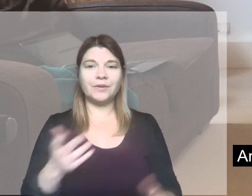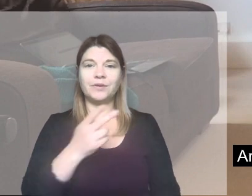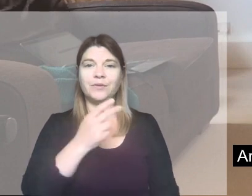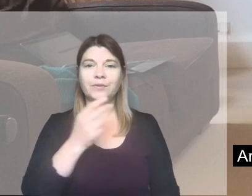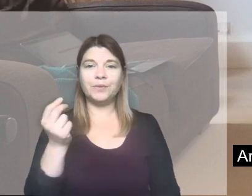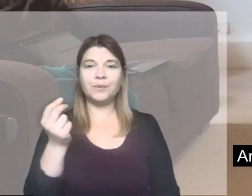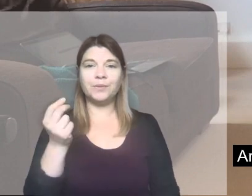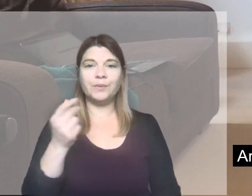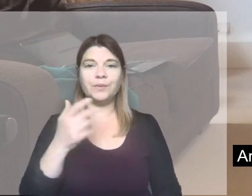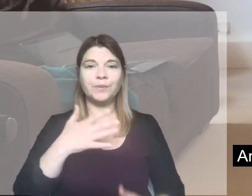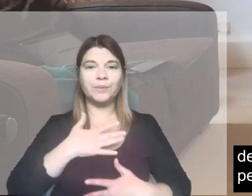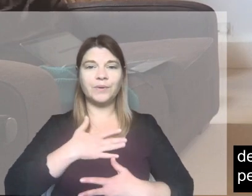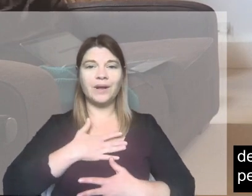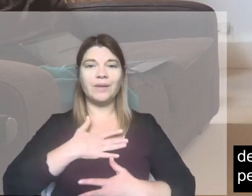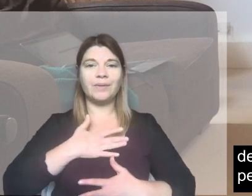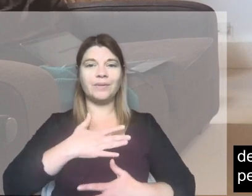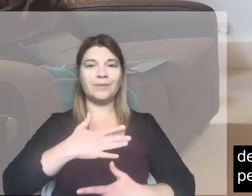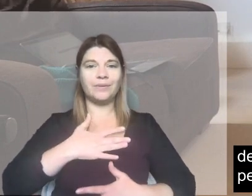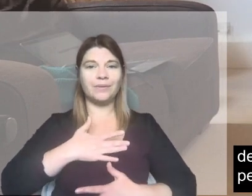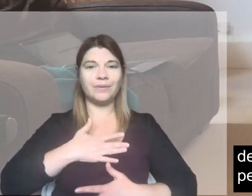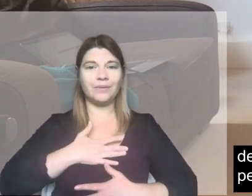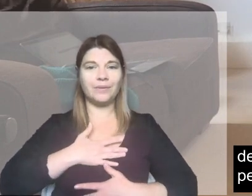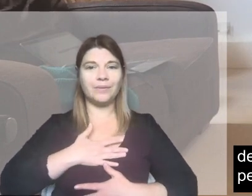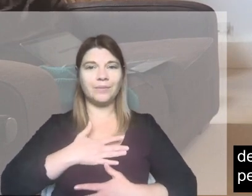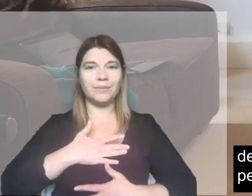just going to take a few deep breaths.